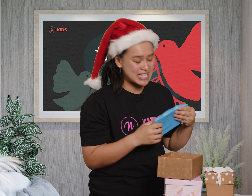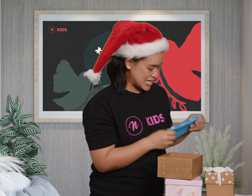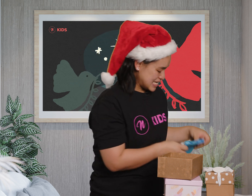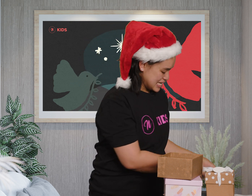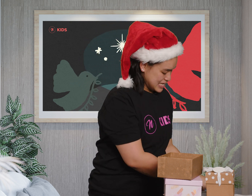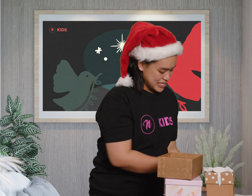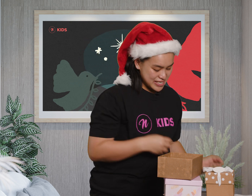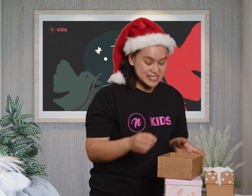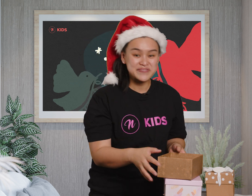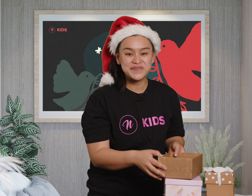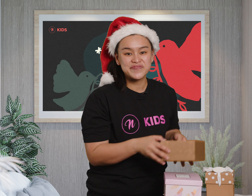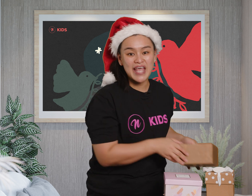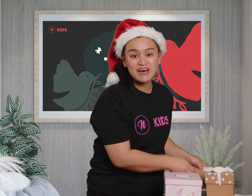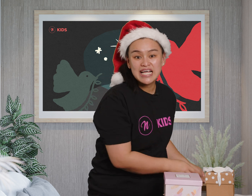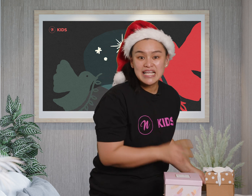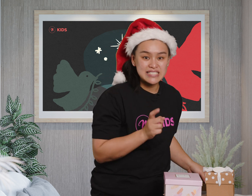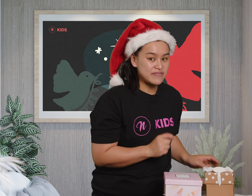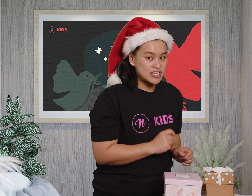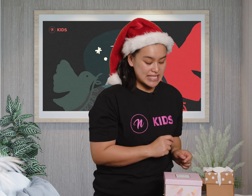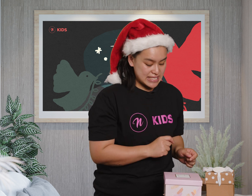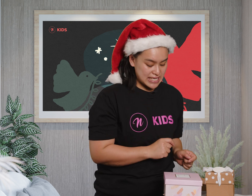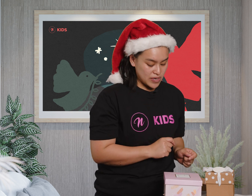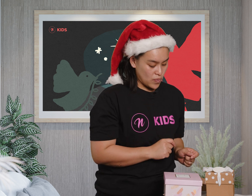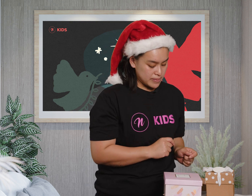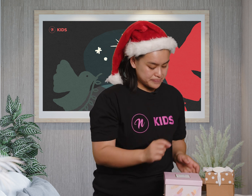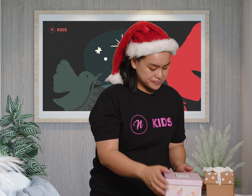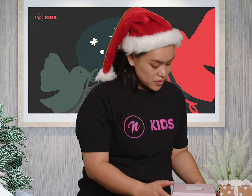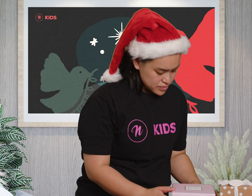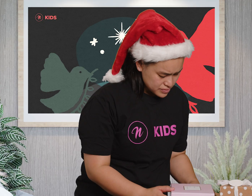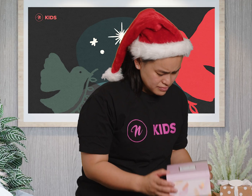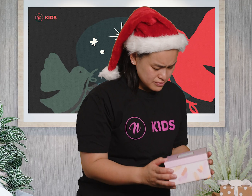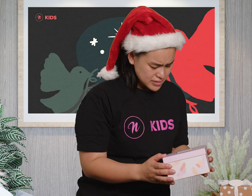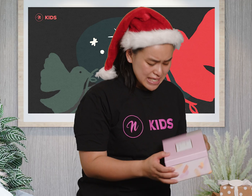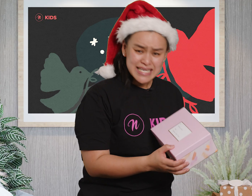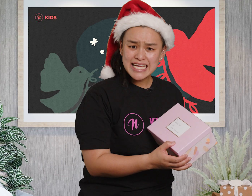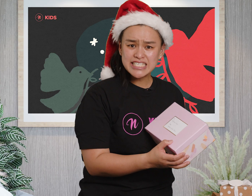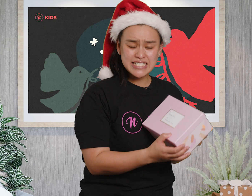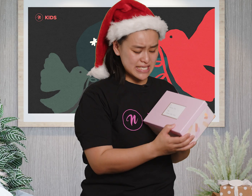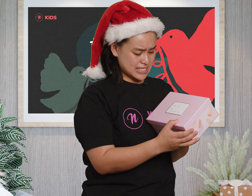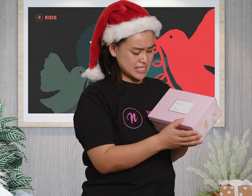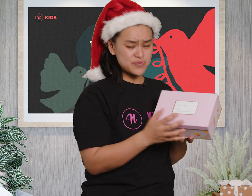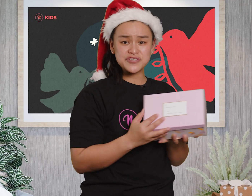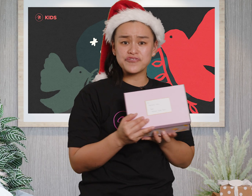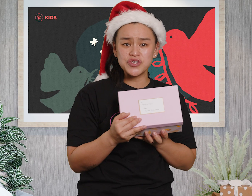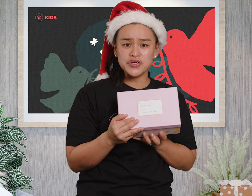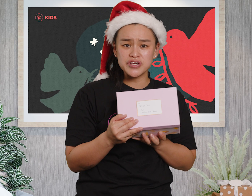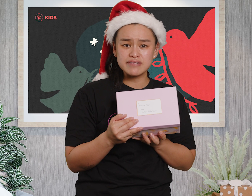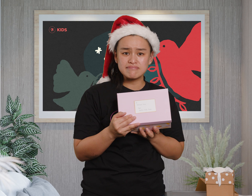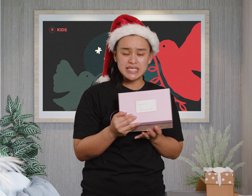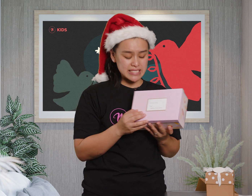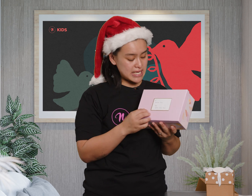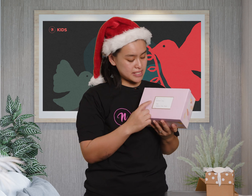you, Emily. Now, let's have a look at this second one. Oh, Nations Kids, this one's for